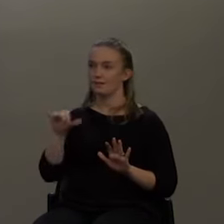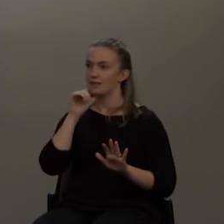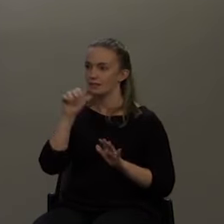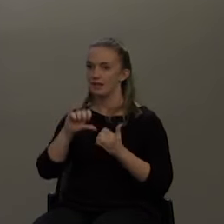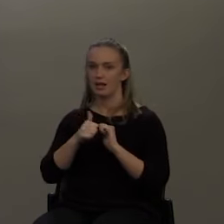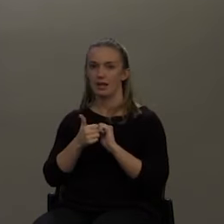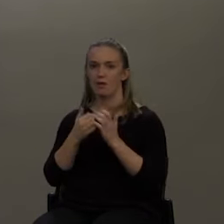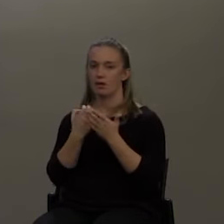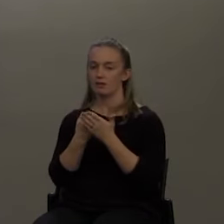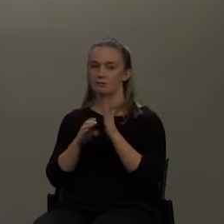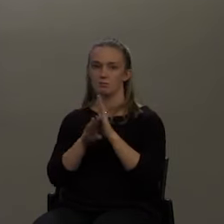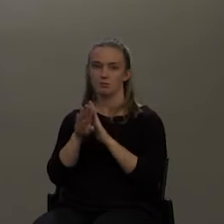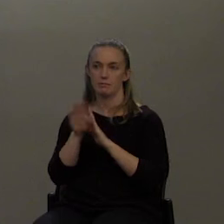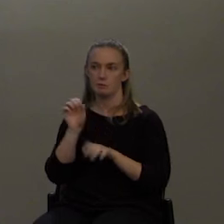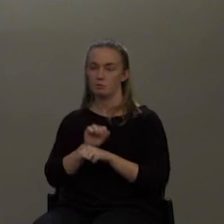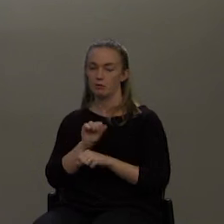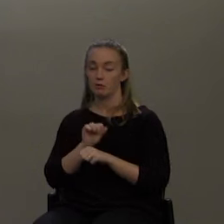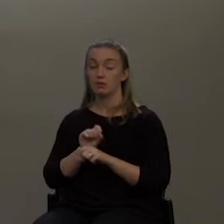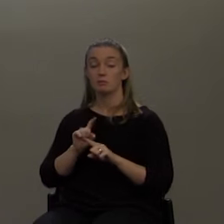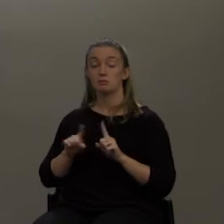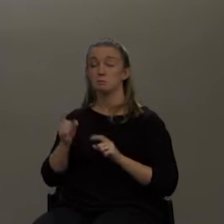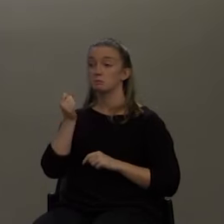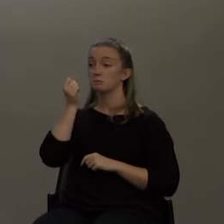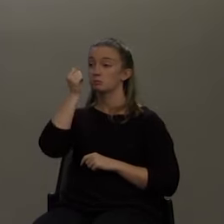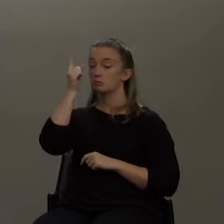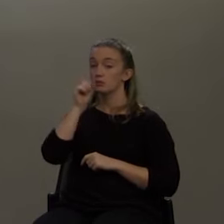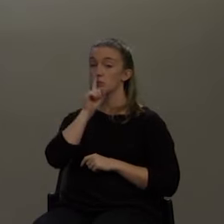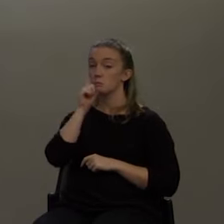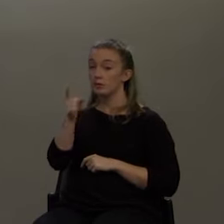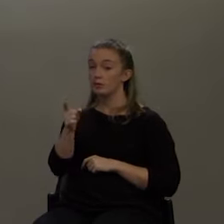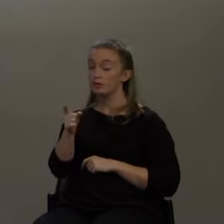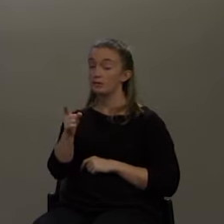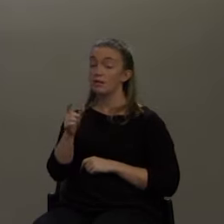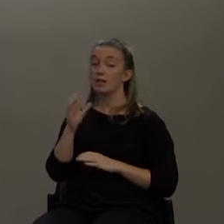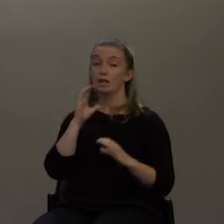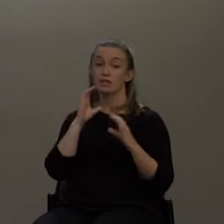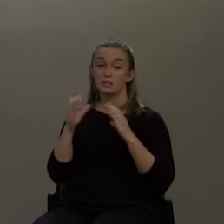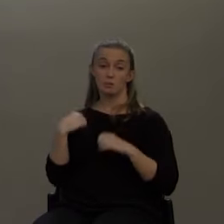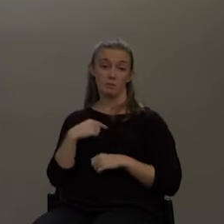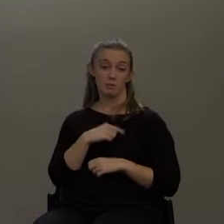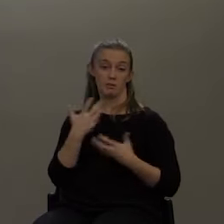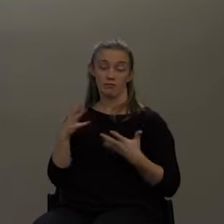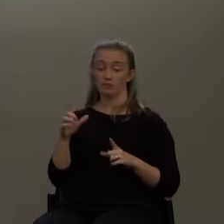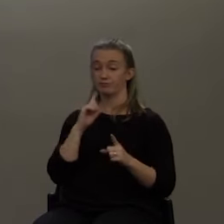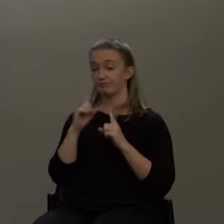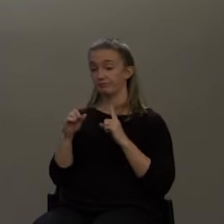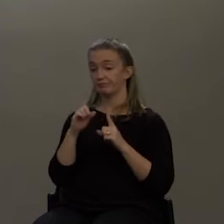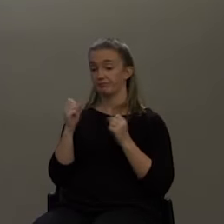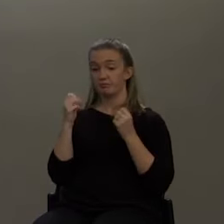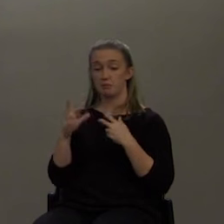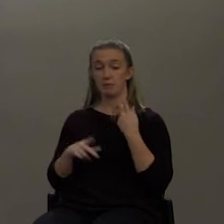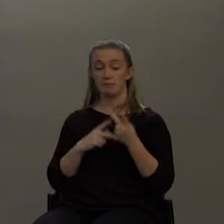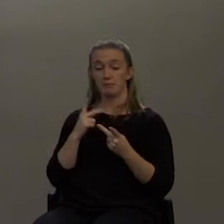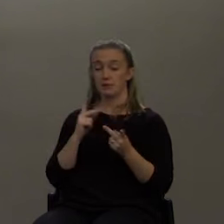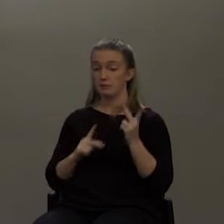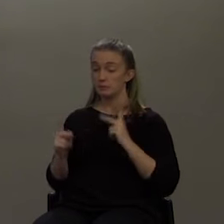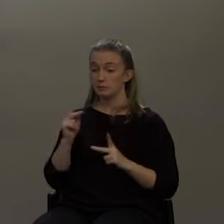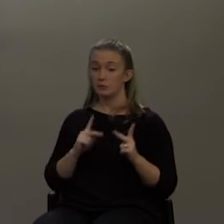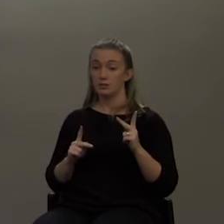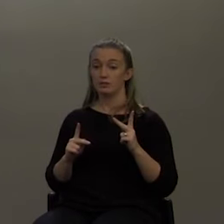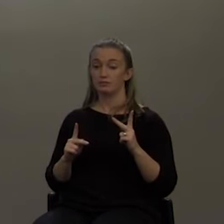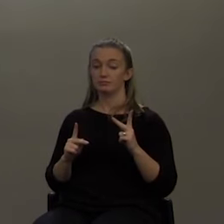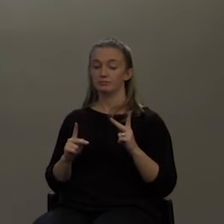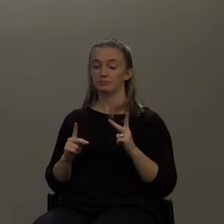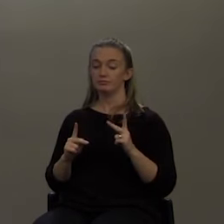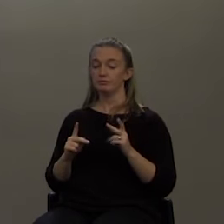how economic development works. But the reality is, and this is a conversation, frankly, we've had with a lot of people, is there's a